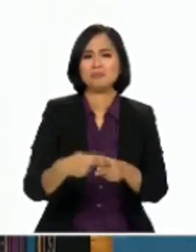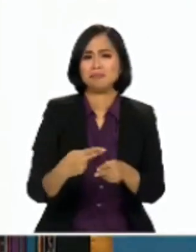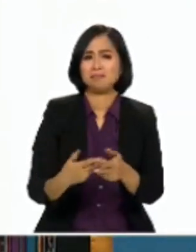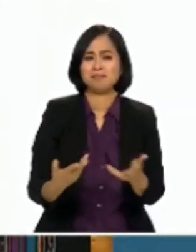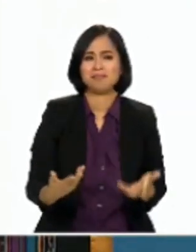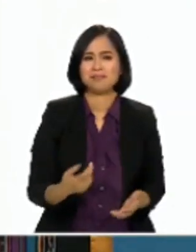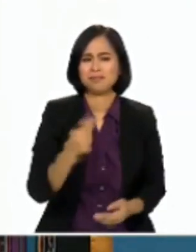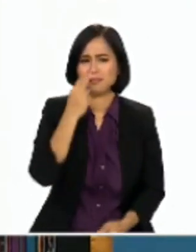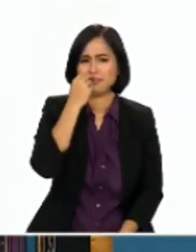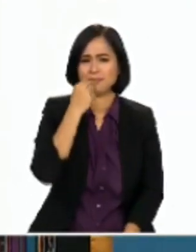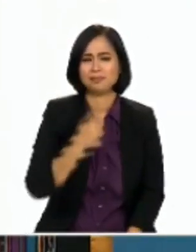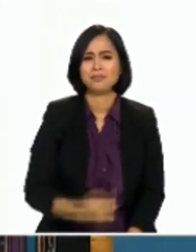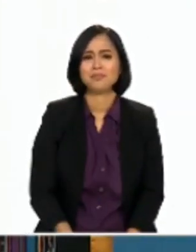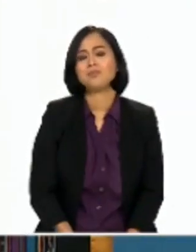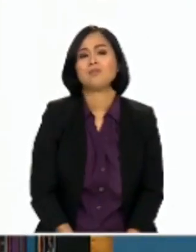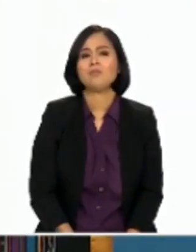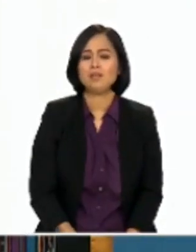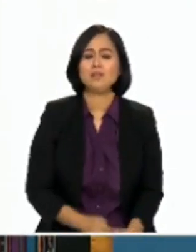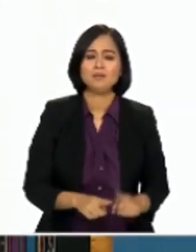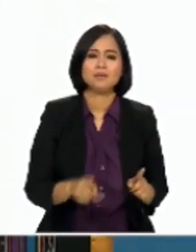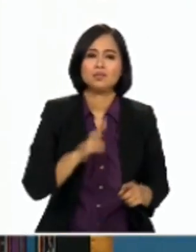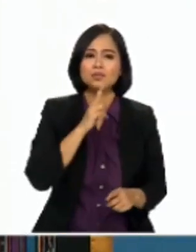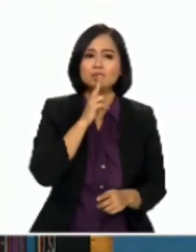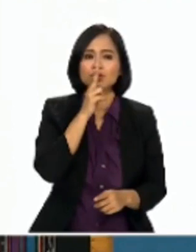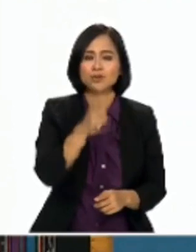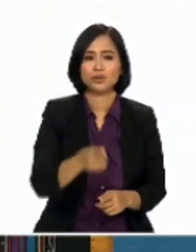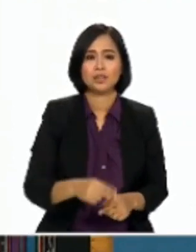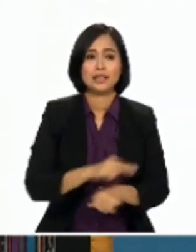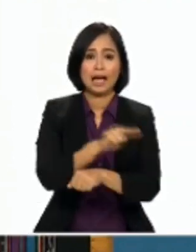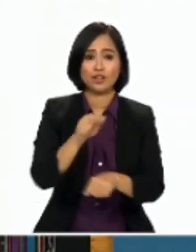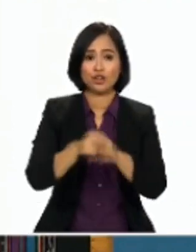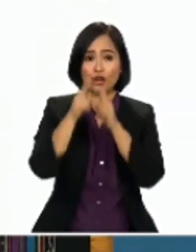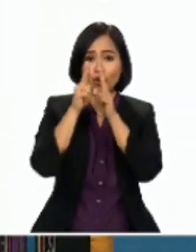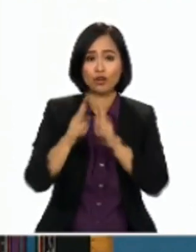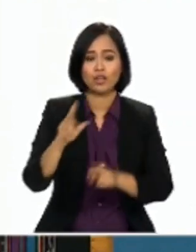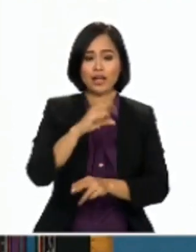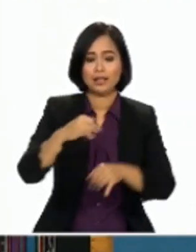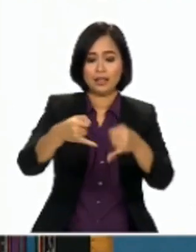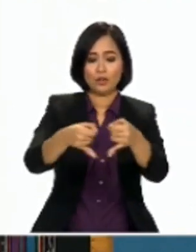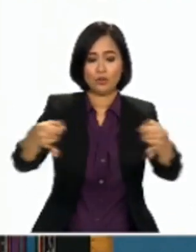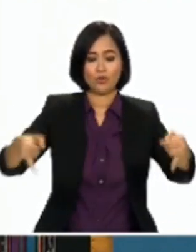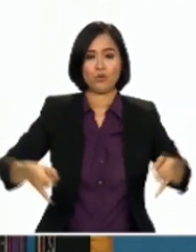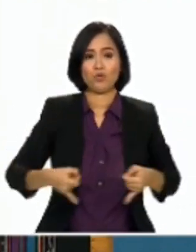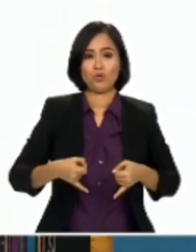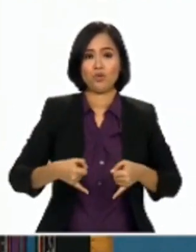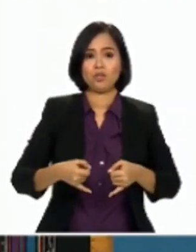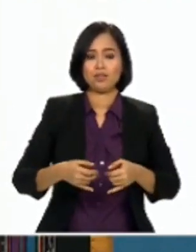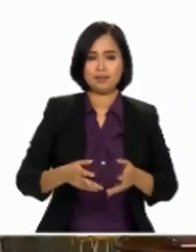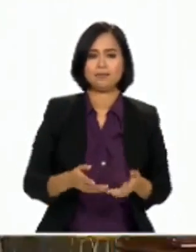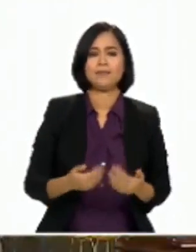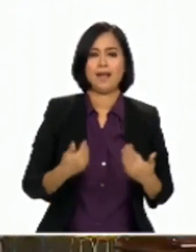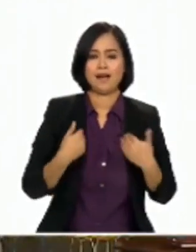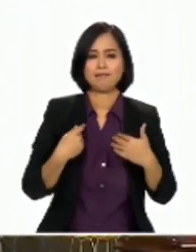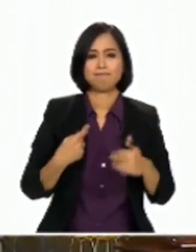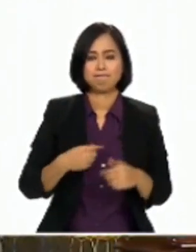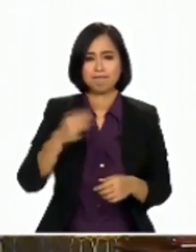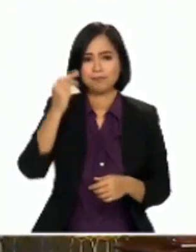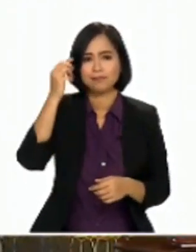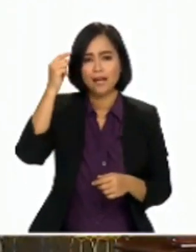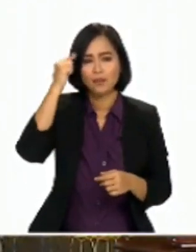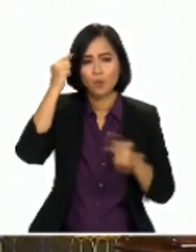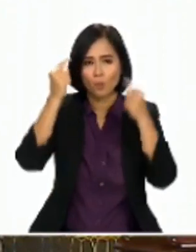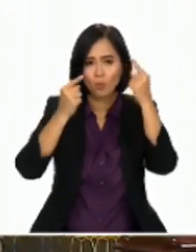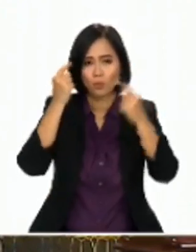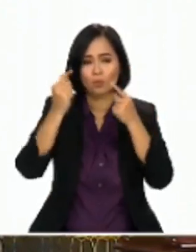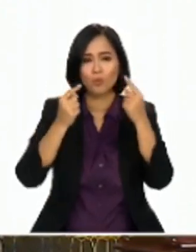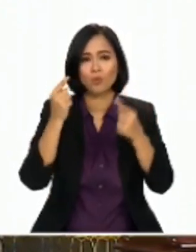Let me assure you that national honor and territorial integrity shall be foremost in our mind.